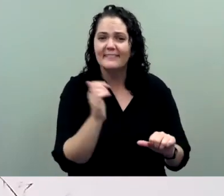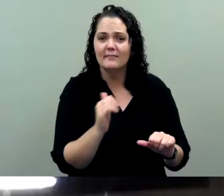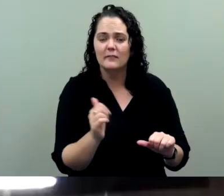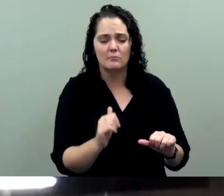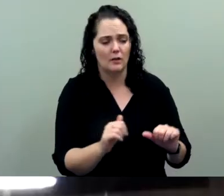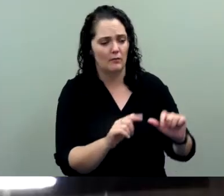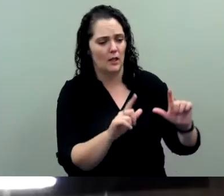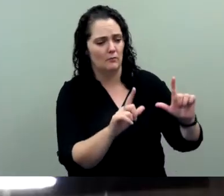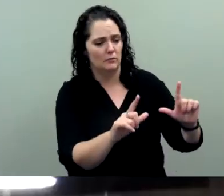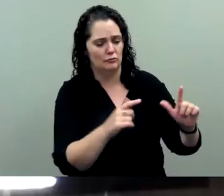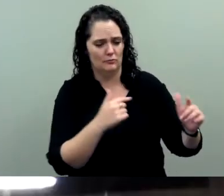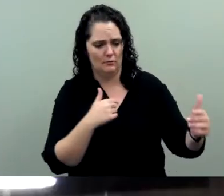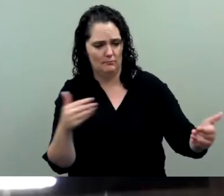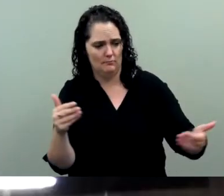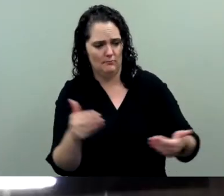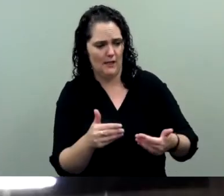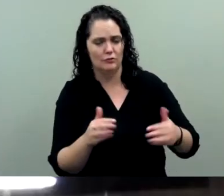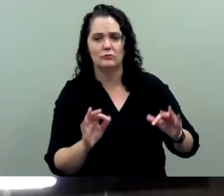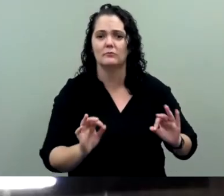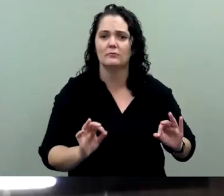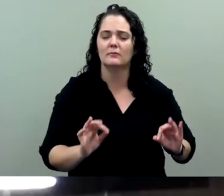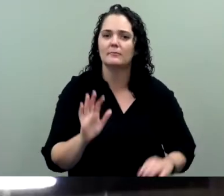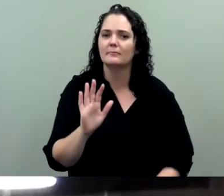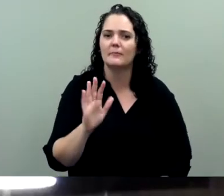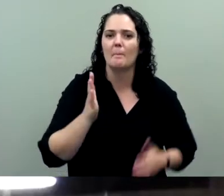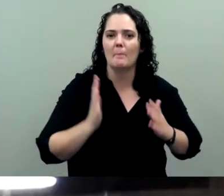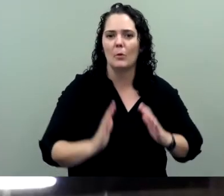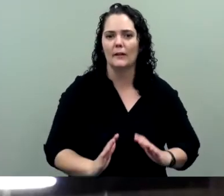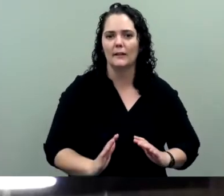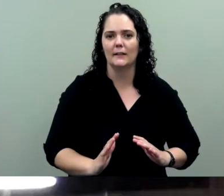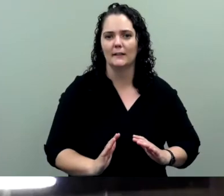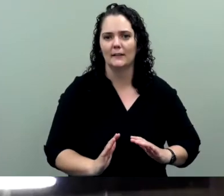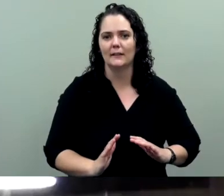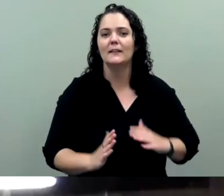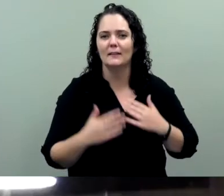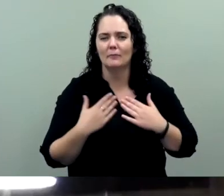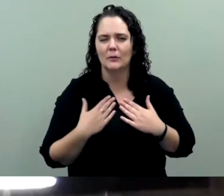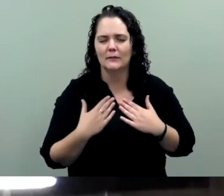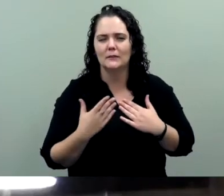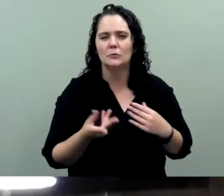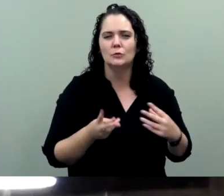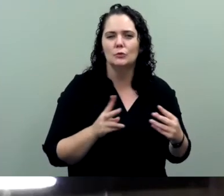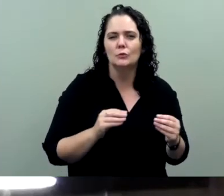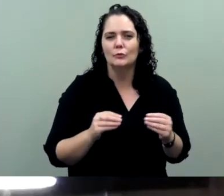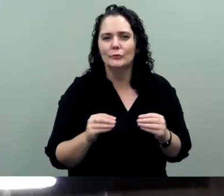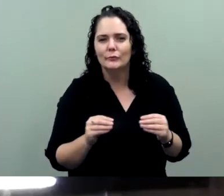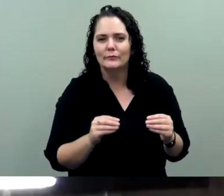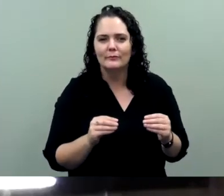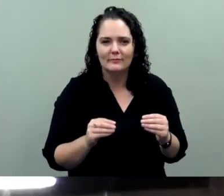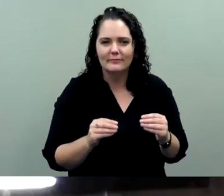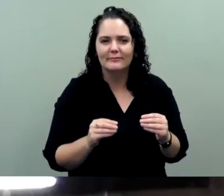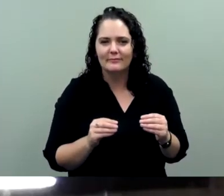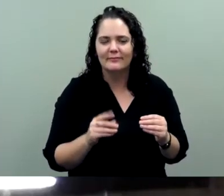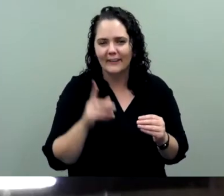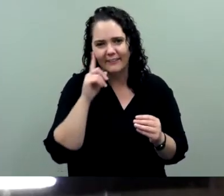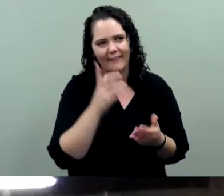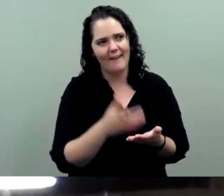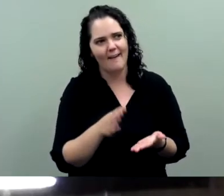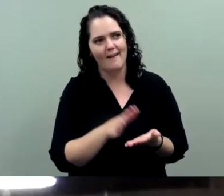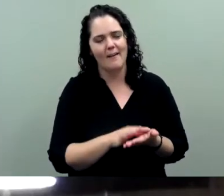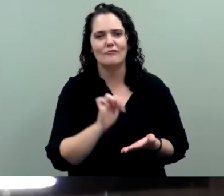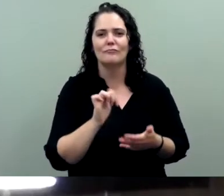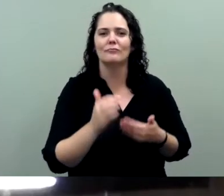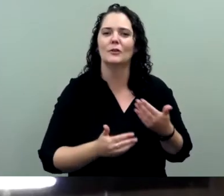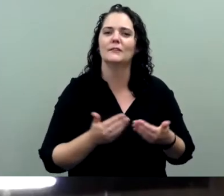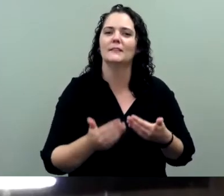of you or the portrait that you're using. Think about your body. Think about the movement of your body and how you're going about that process. All right,